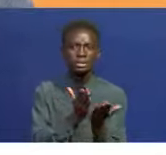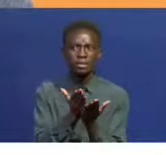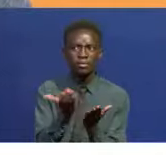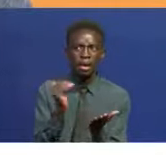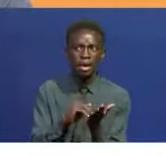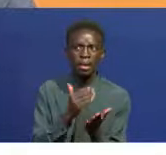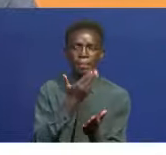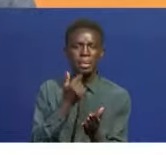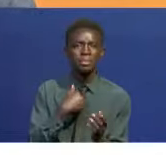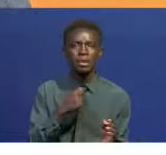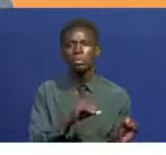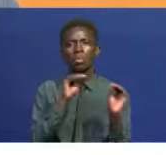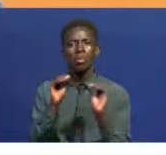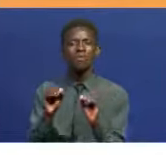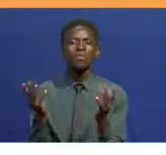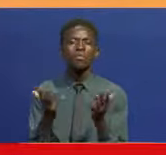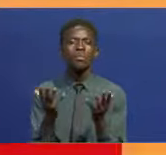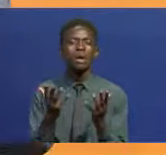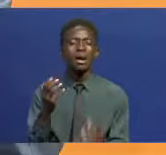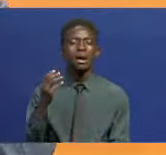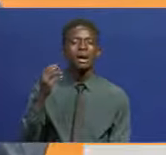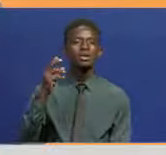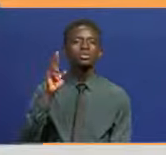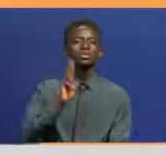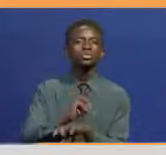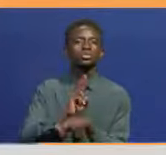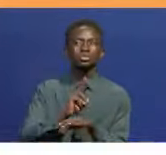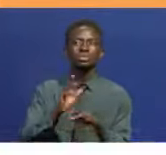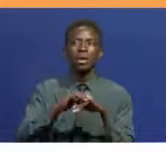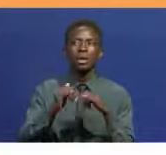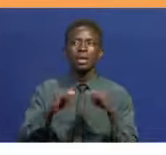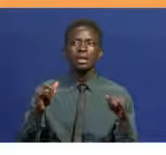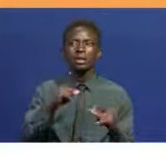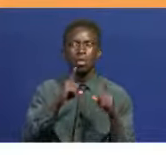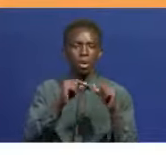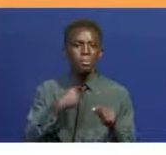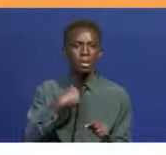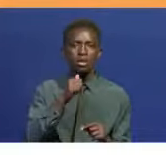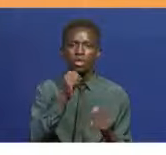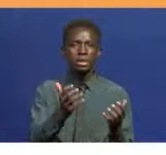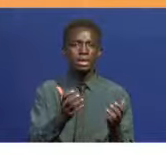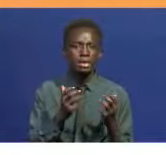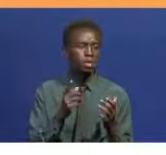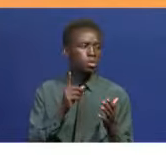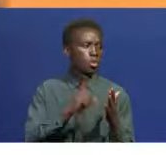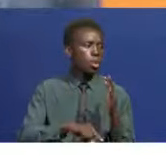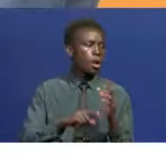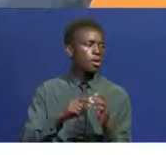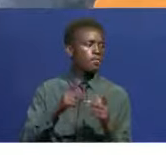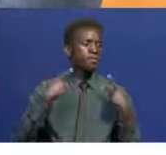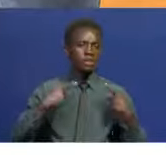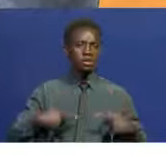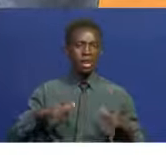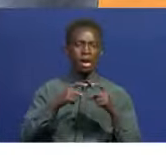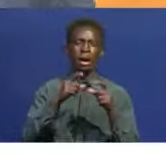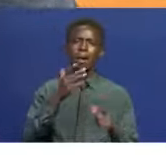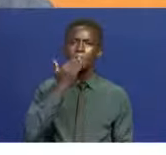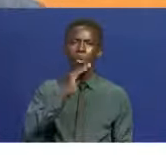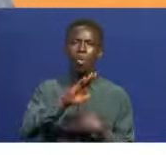electronic. Convince your people and say, I don't need a physical guard. Killer Mutu will have a gate to the key. I'll put